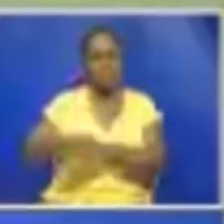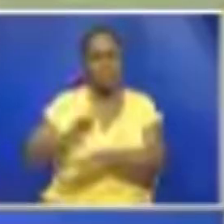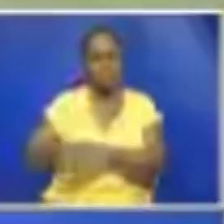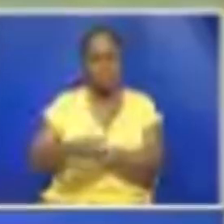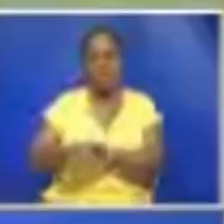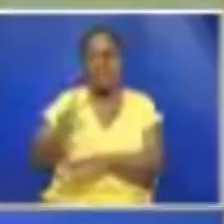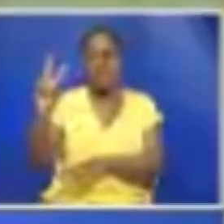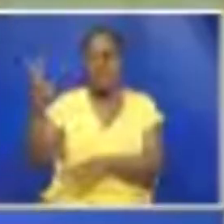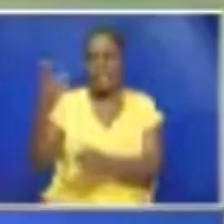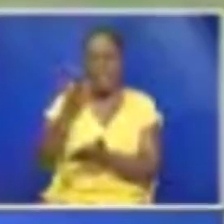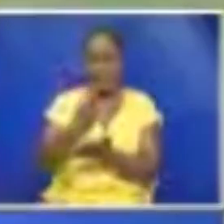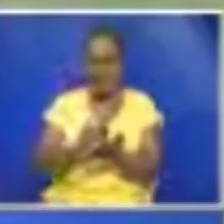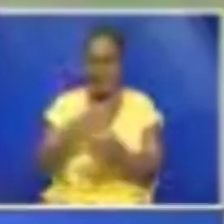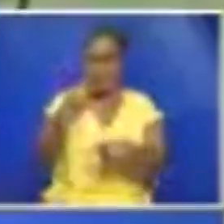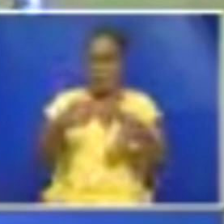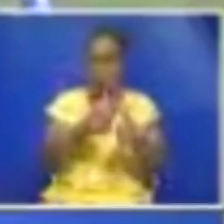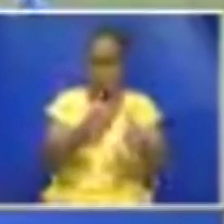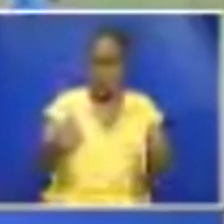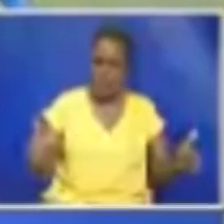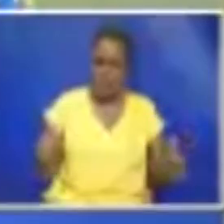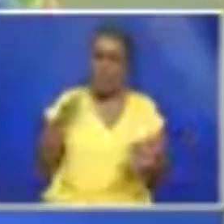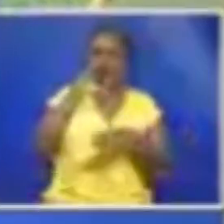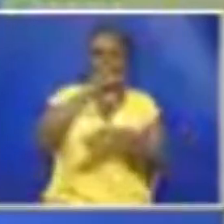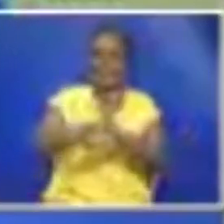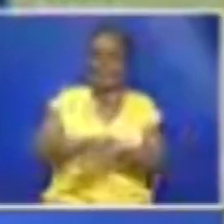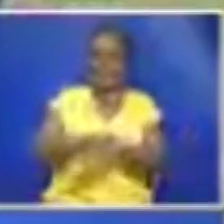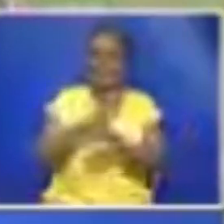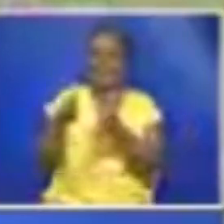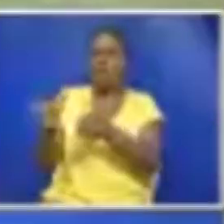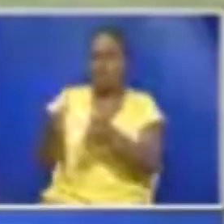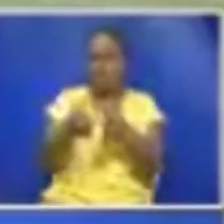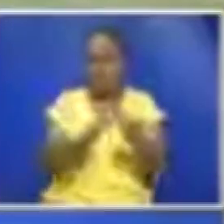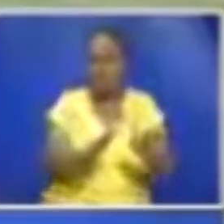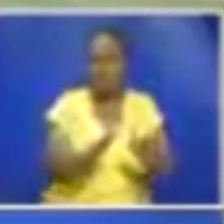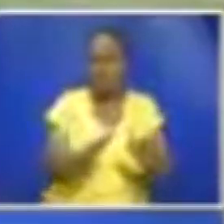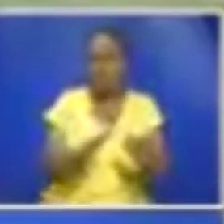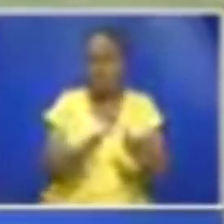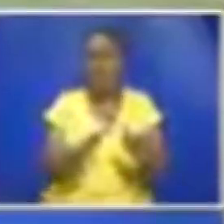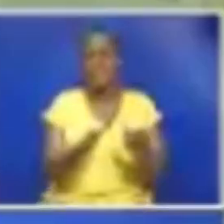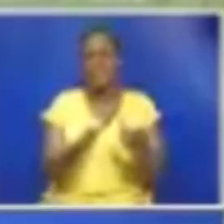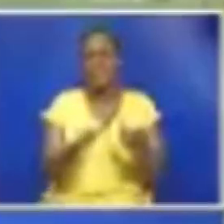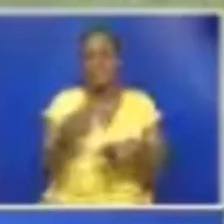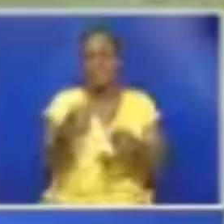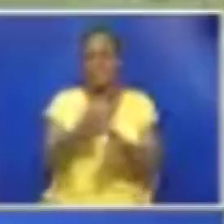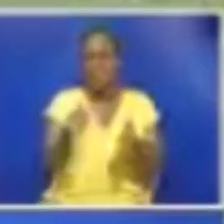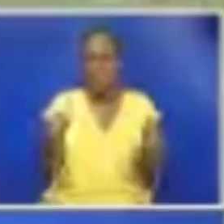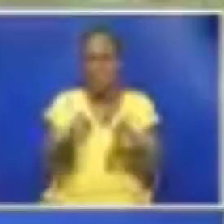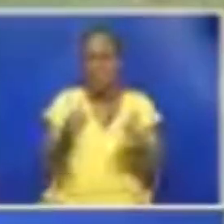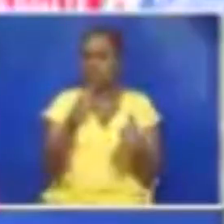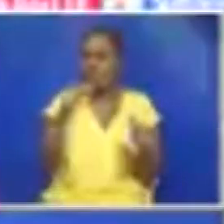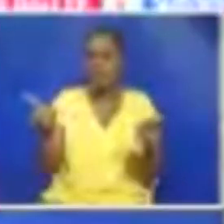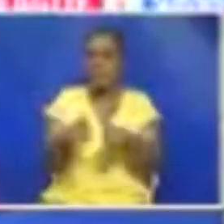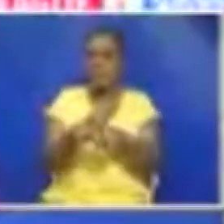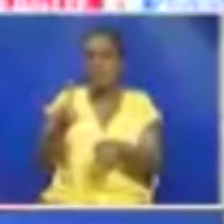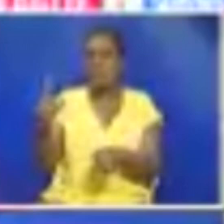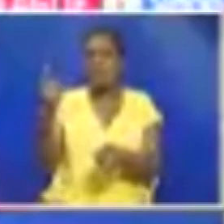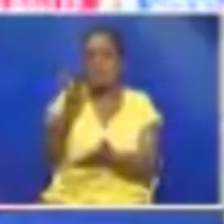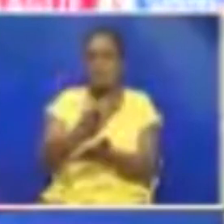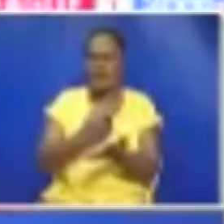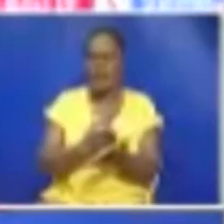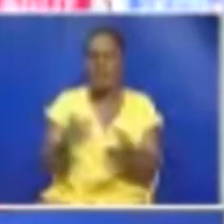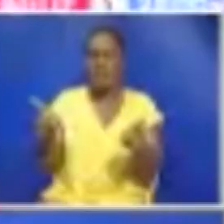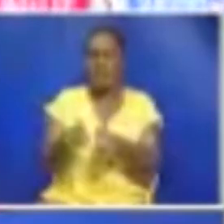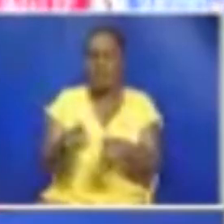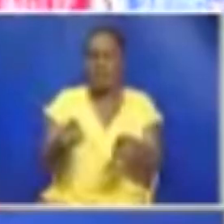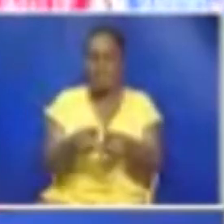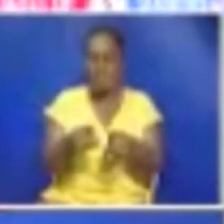second half, we picked up and at least we managed to create the chances. The flow of the game was good as opposed to the first half. I think also keeping